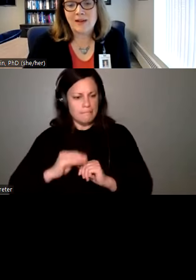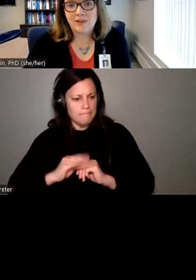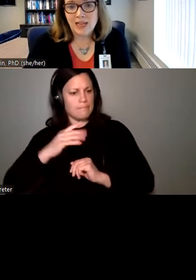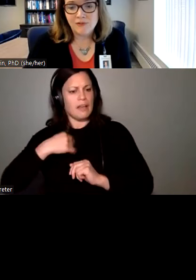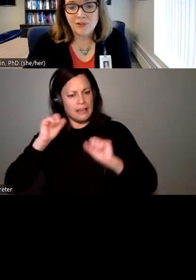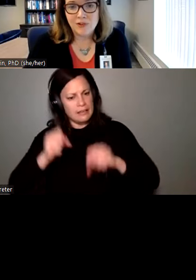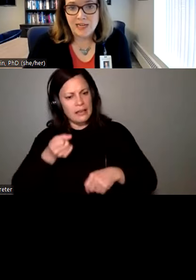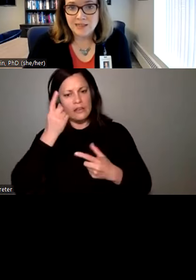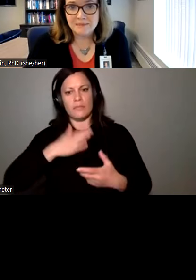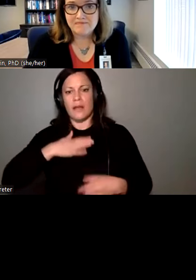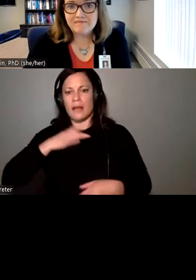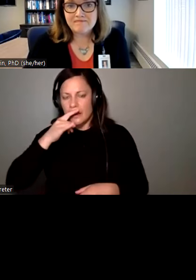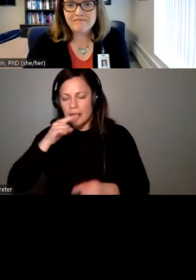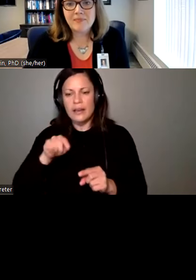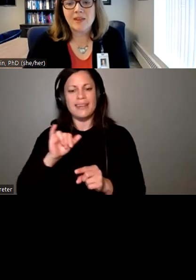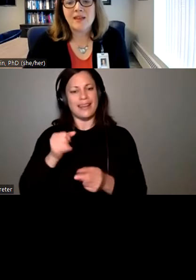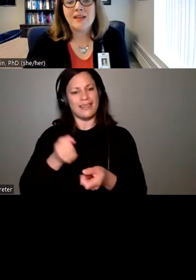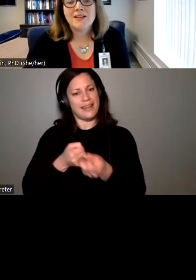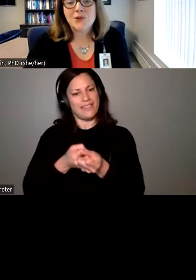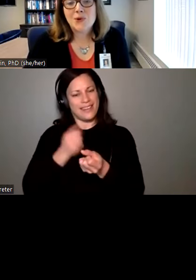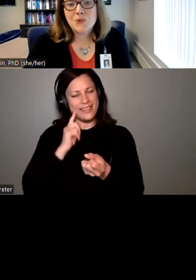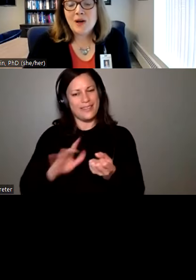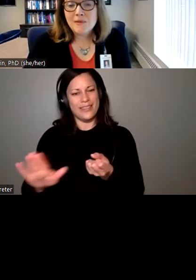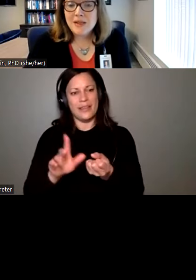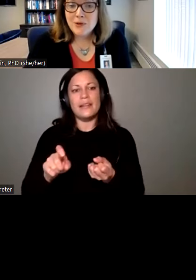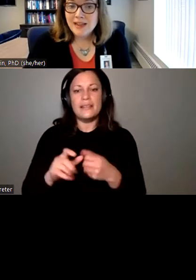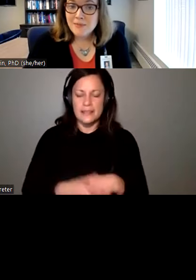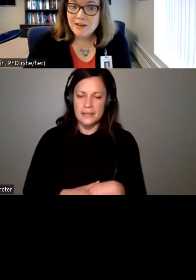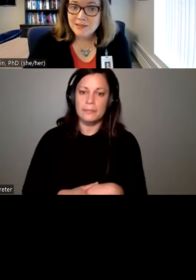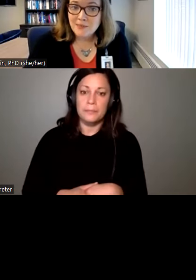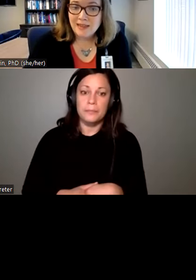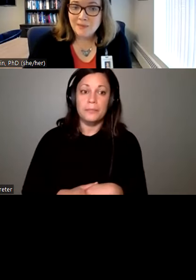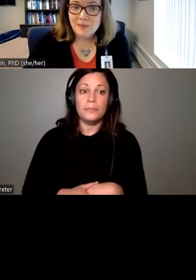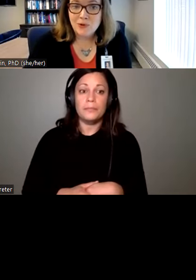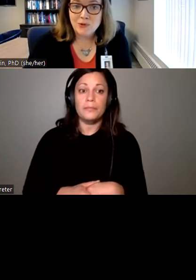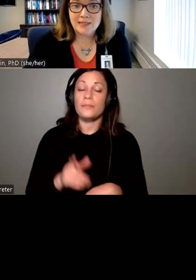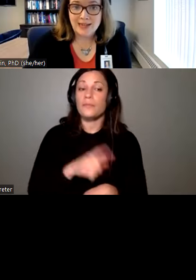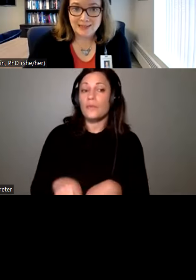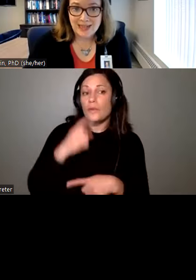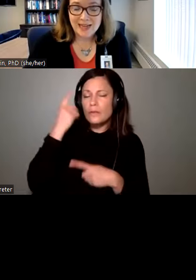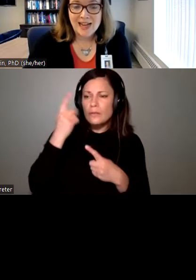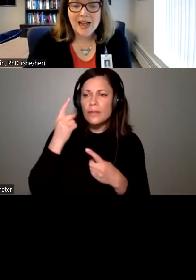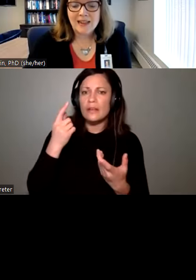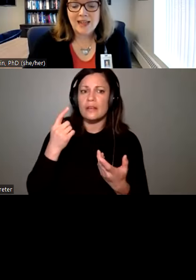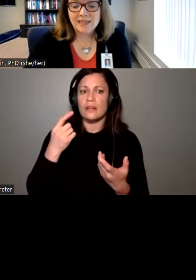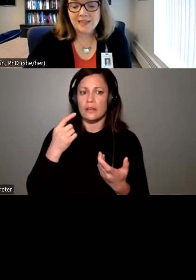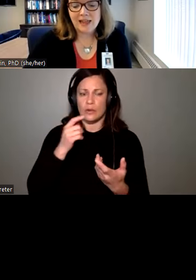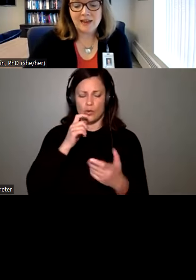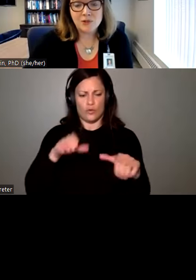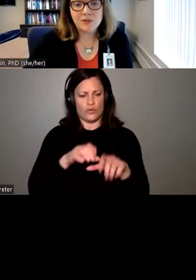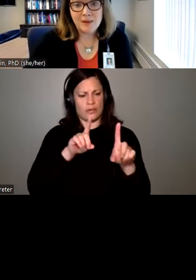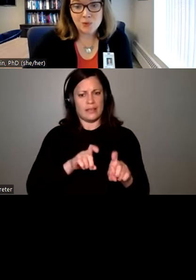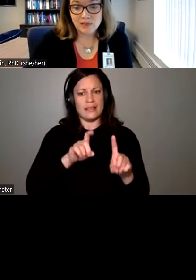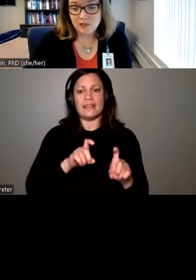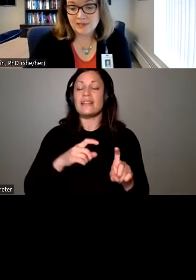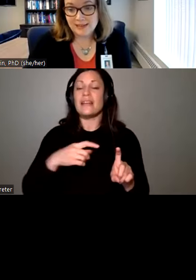also advocate for their needs. So while people think about us being the people who do the testing, I like to say that I